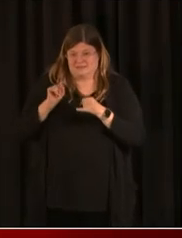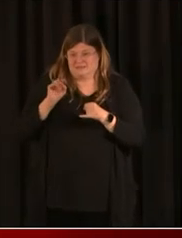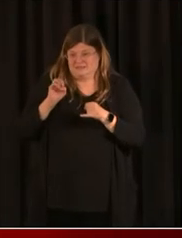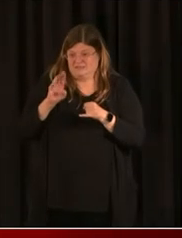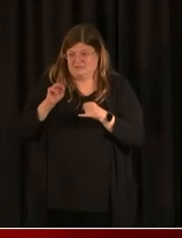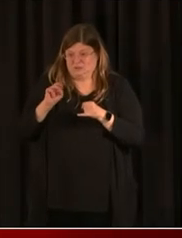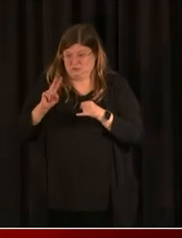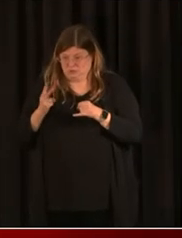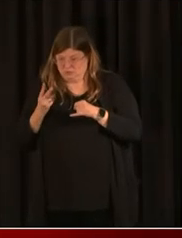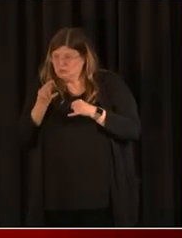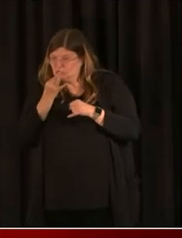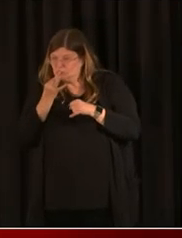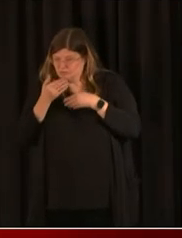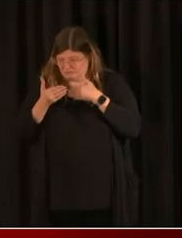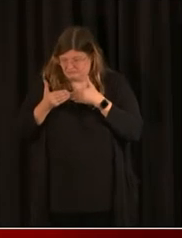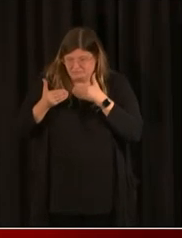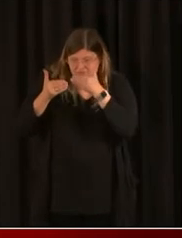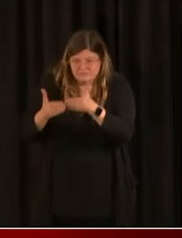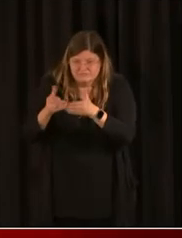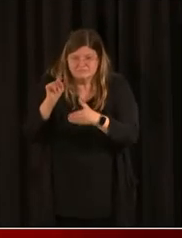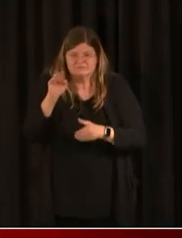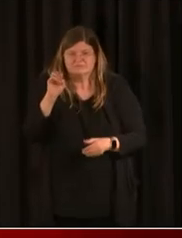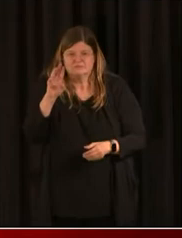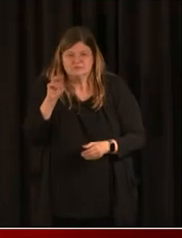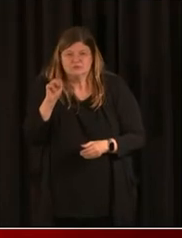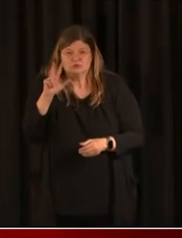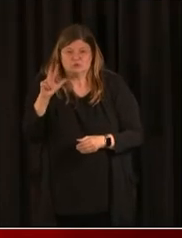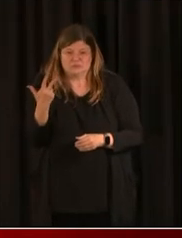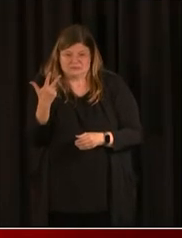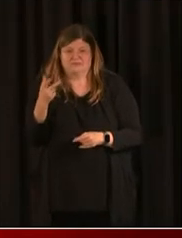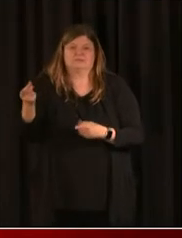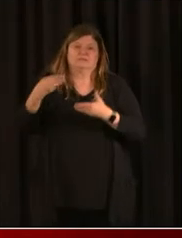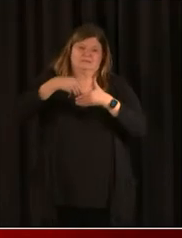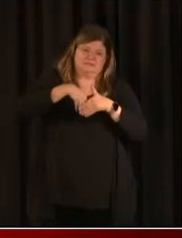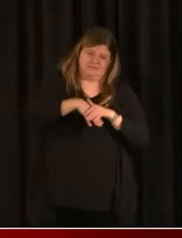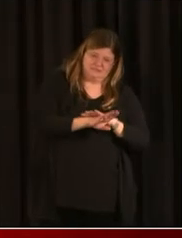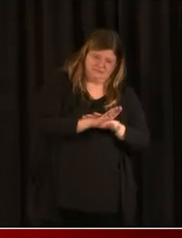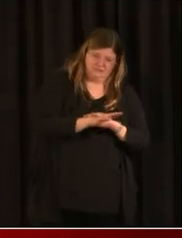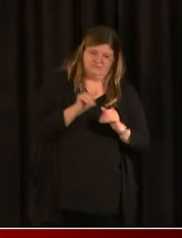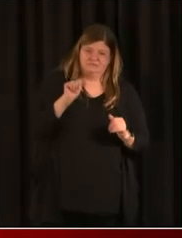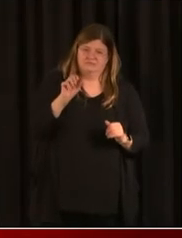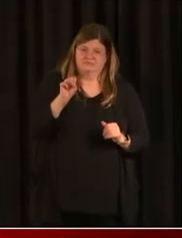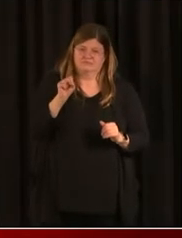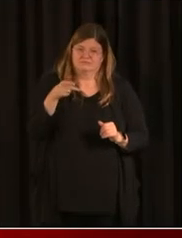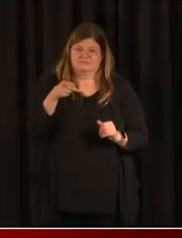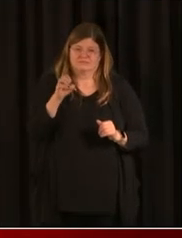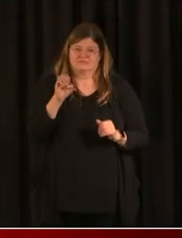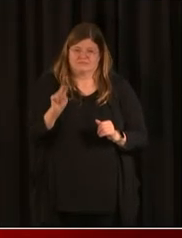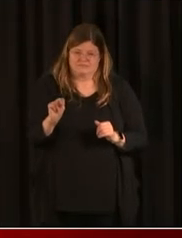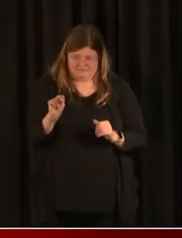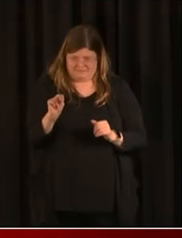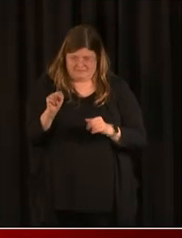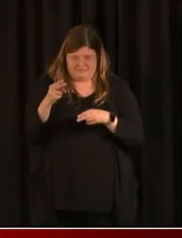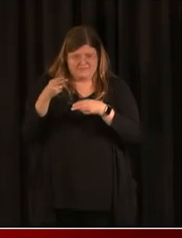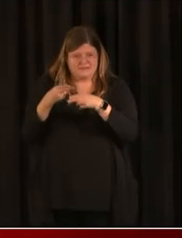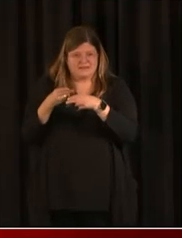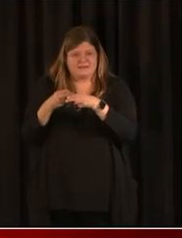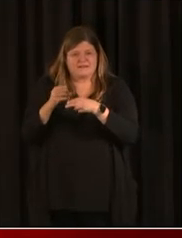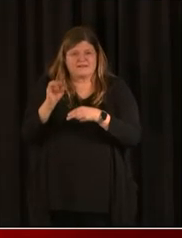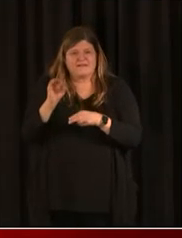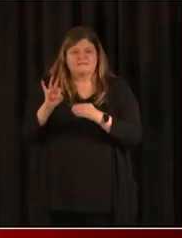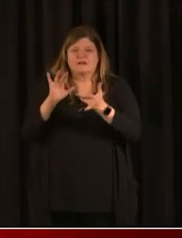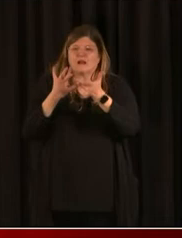term 3, that families can go into Aspen to access scheduling information.